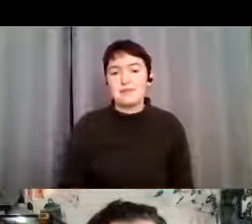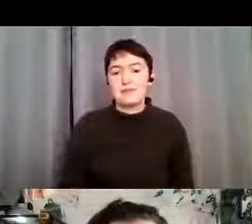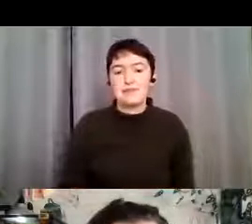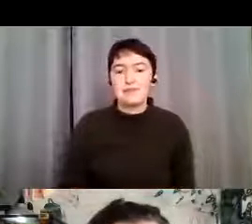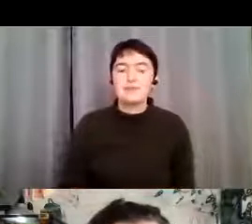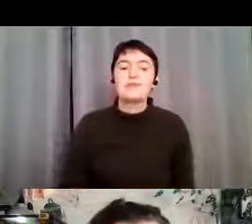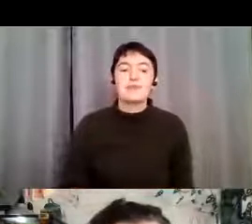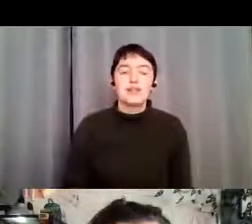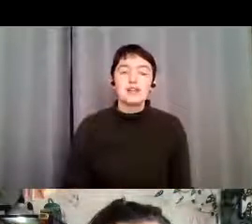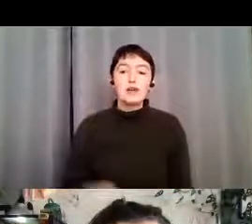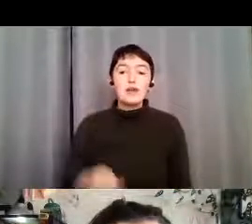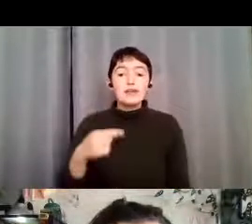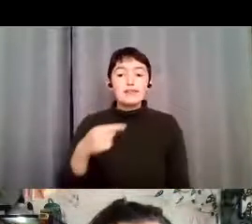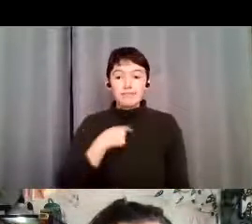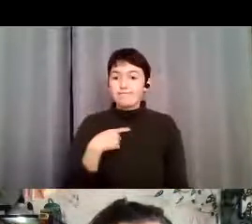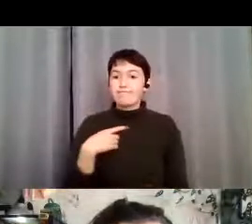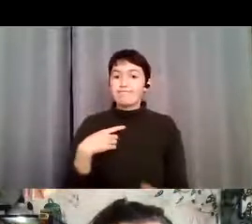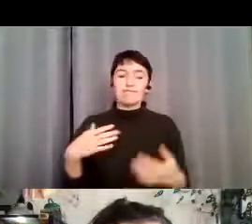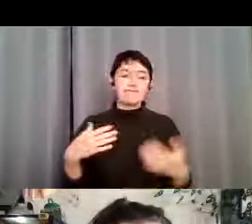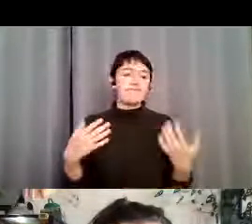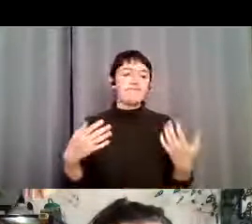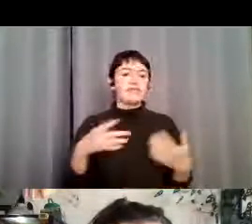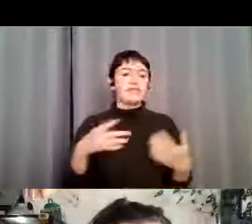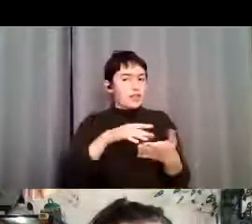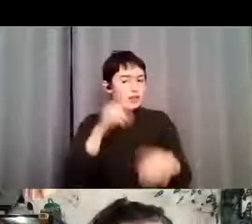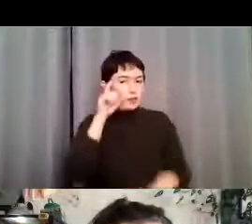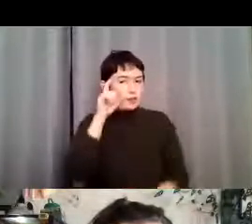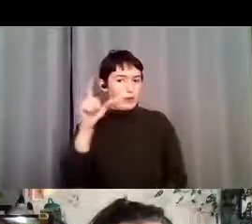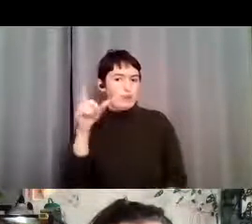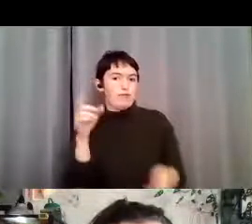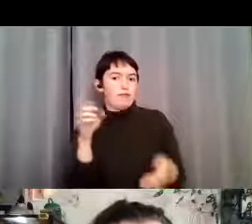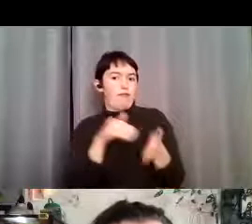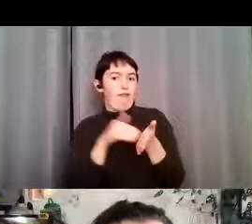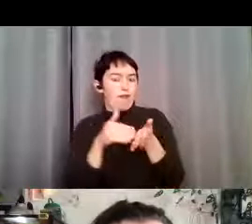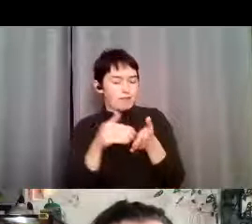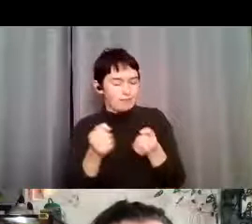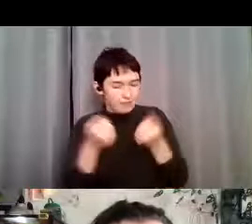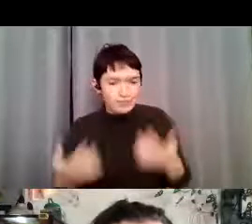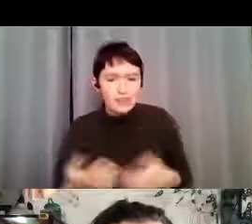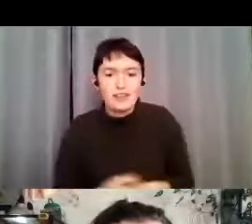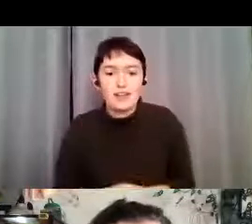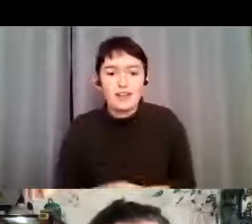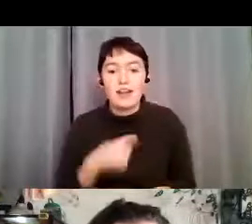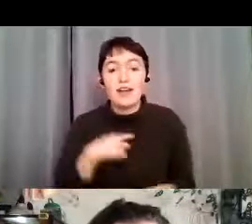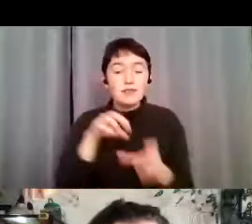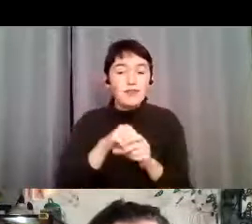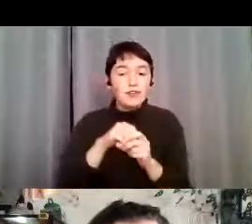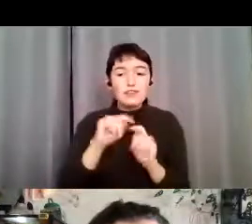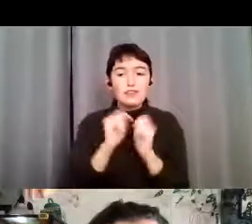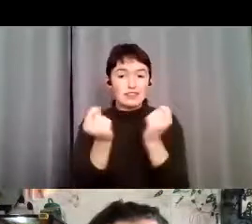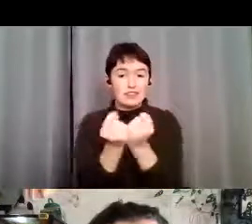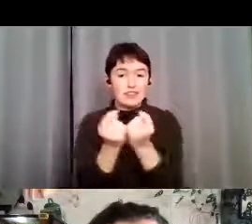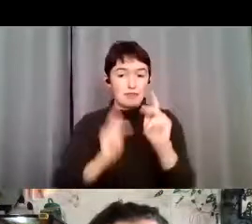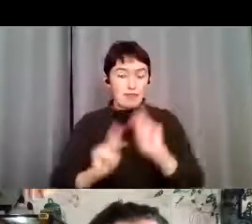of my time studying the moon. And I'm also part of a team of people supporting